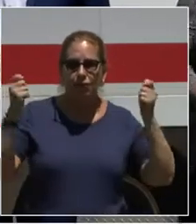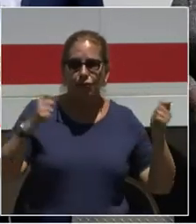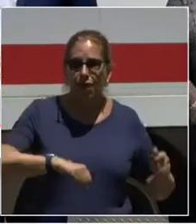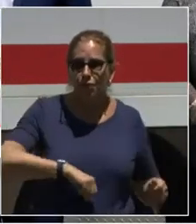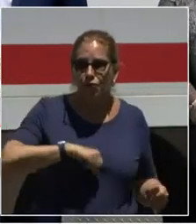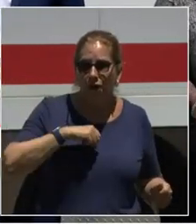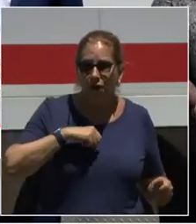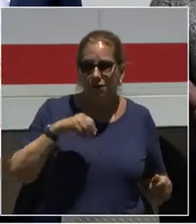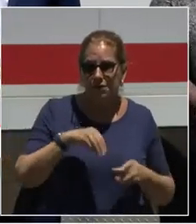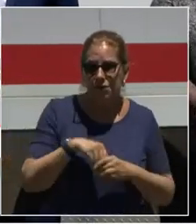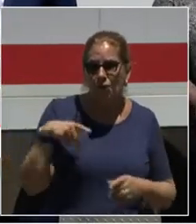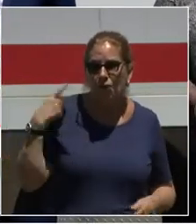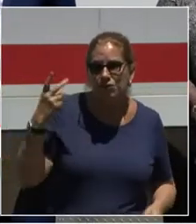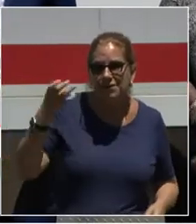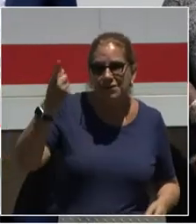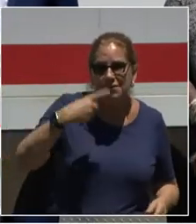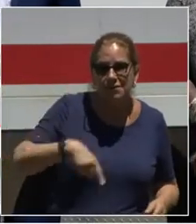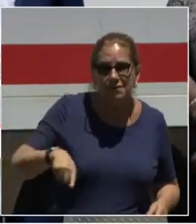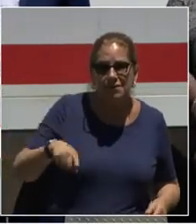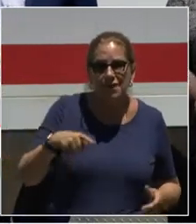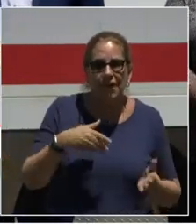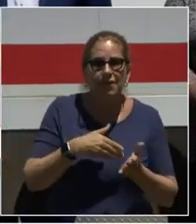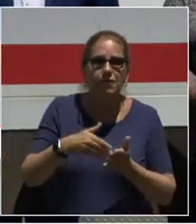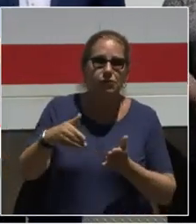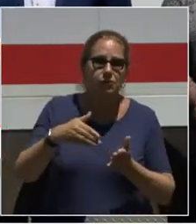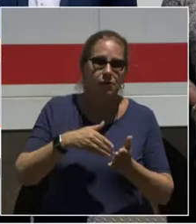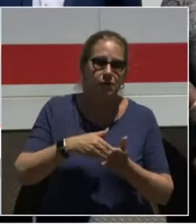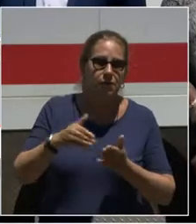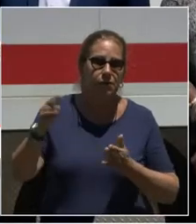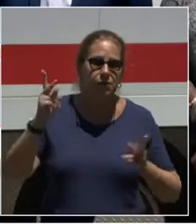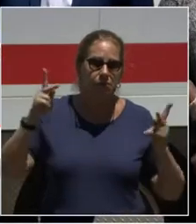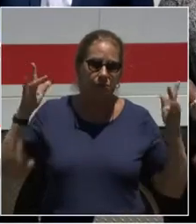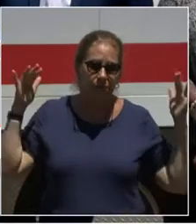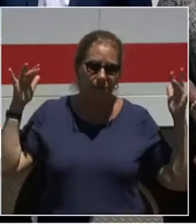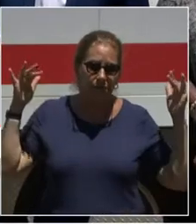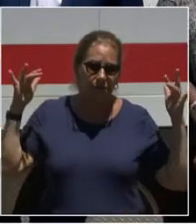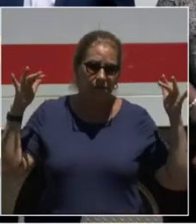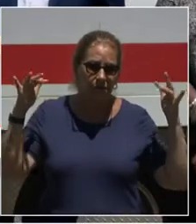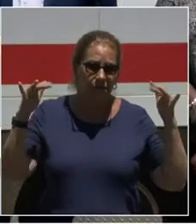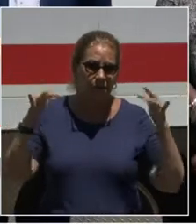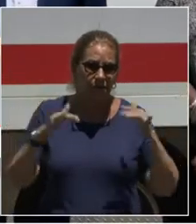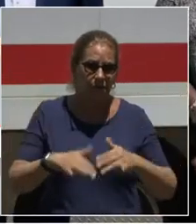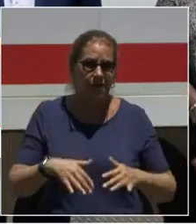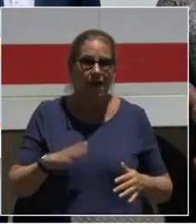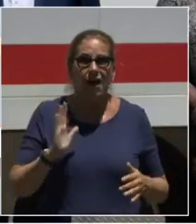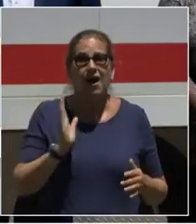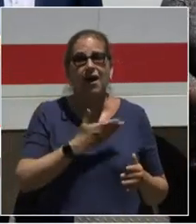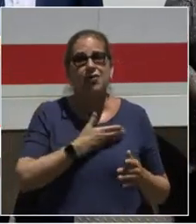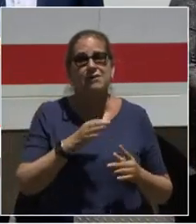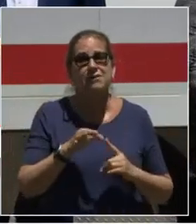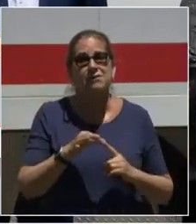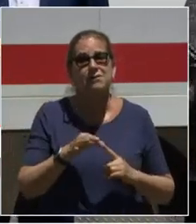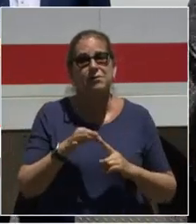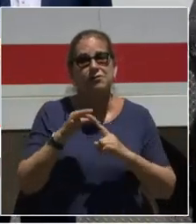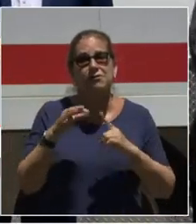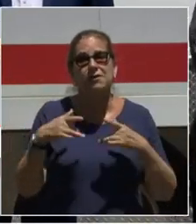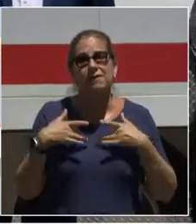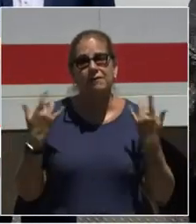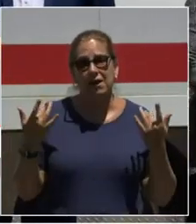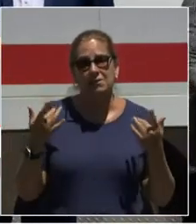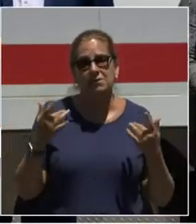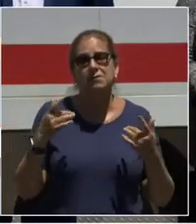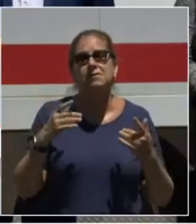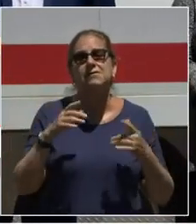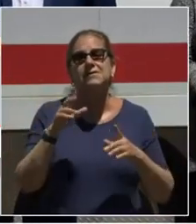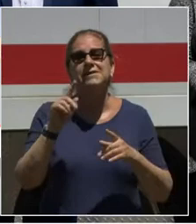where thousands of people will fill our streets. So our special events task force, along with MPD, along with all of